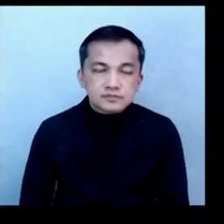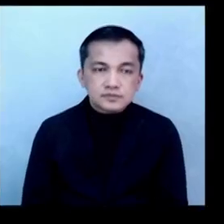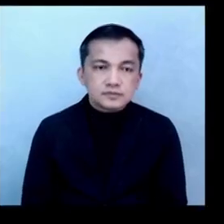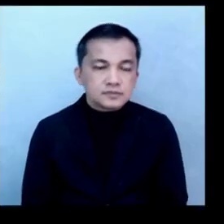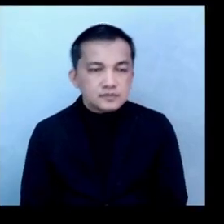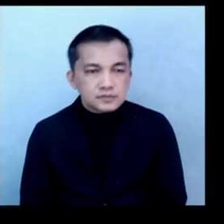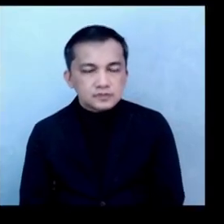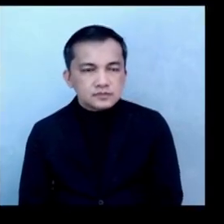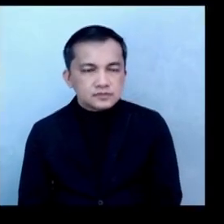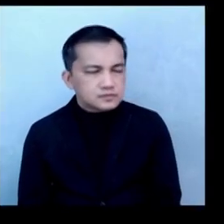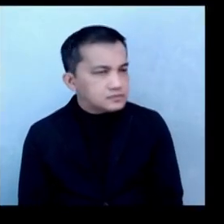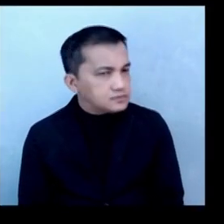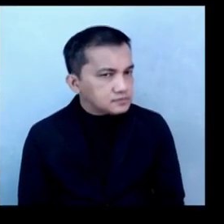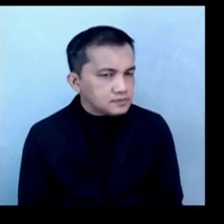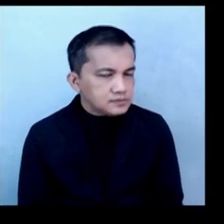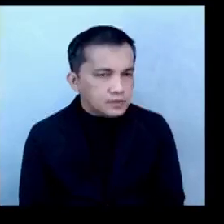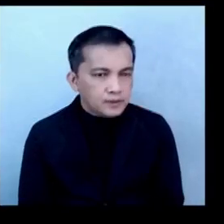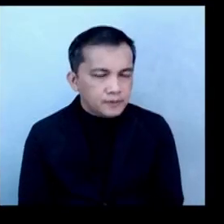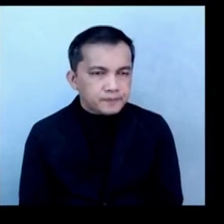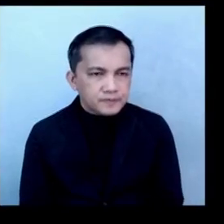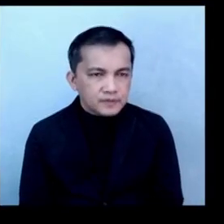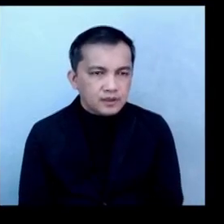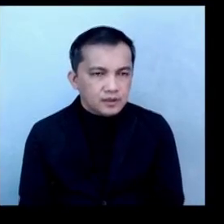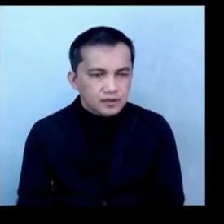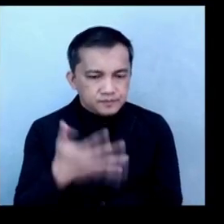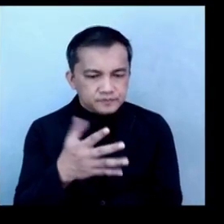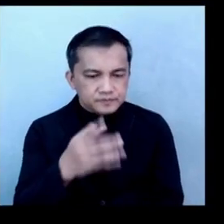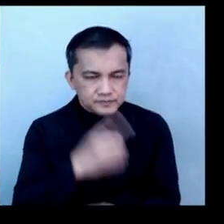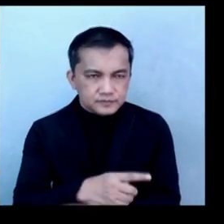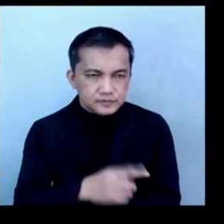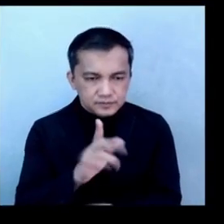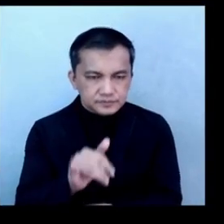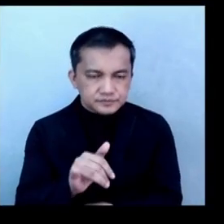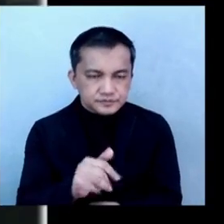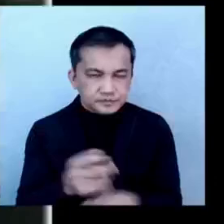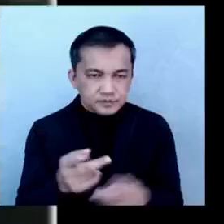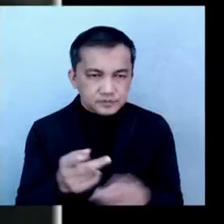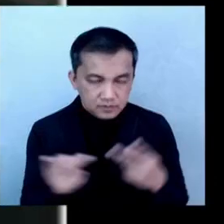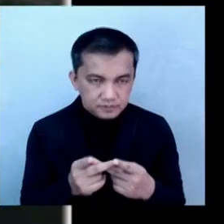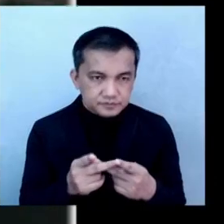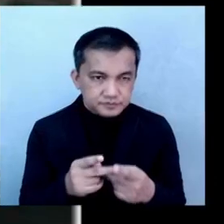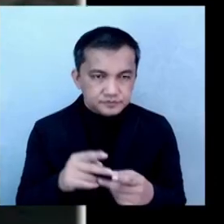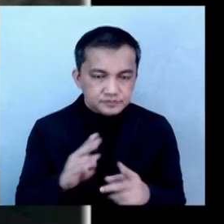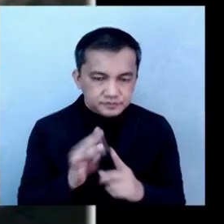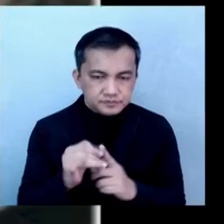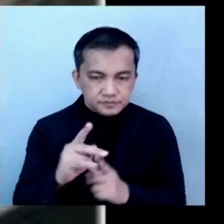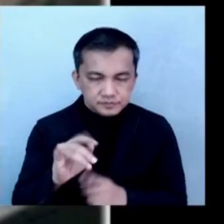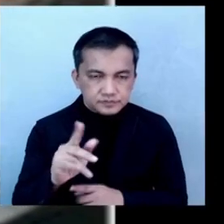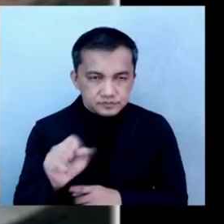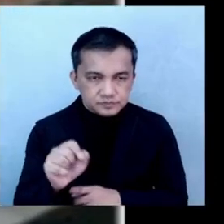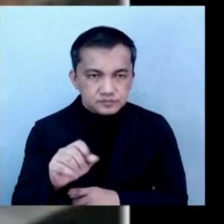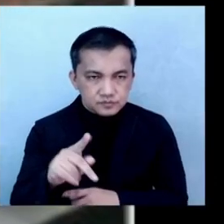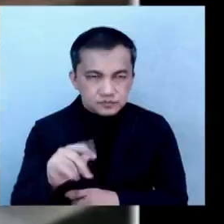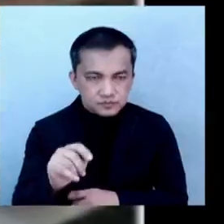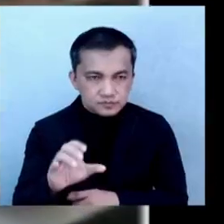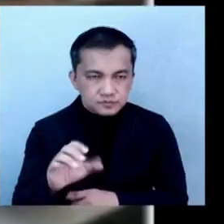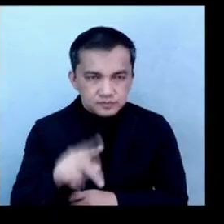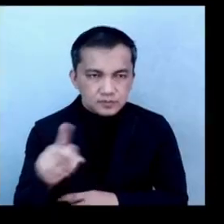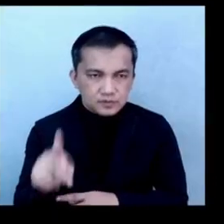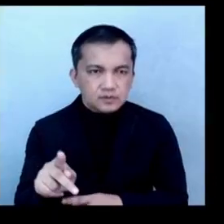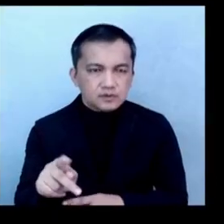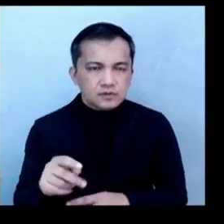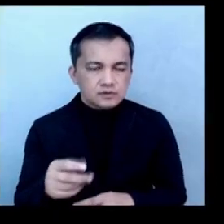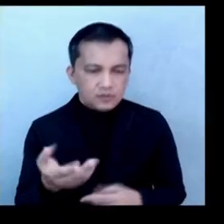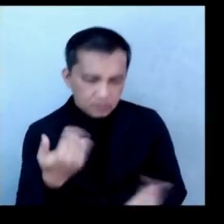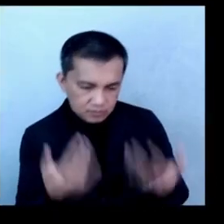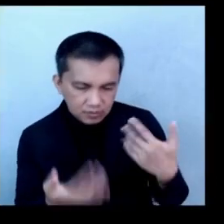fifth day of the search at the Lucky South 99 compound in Barangay Santa Cruz, Porac, Pampanga, authorities discovered more items.